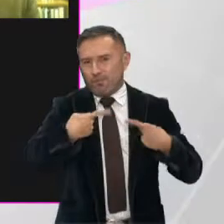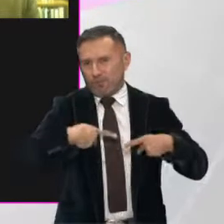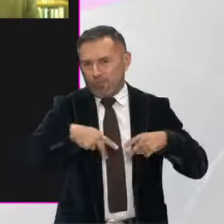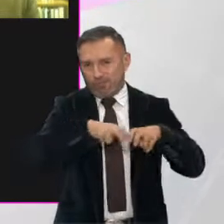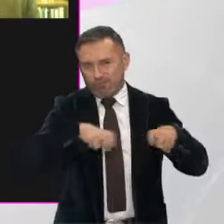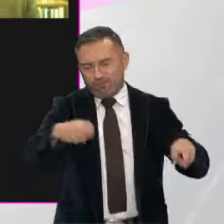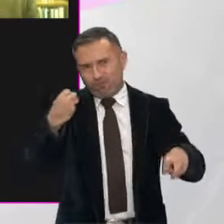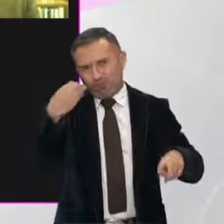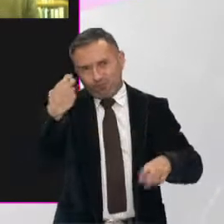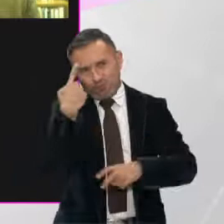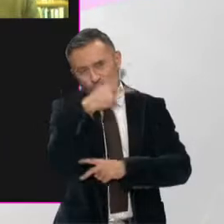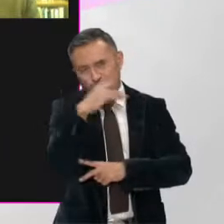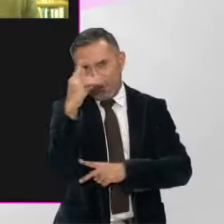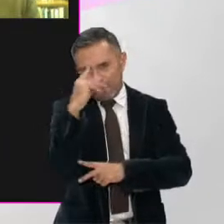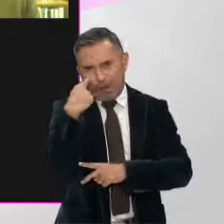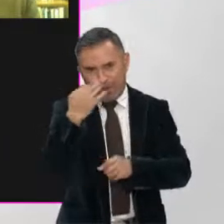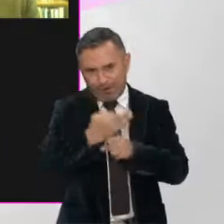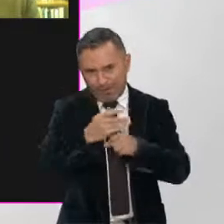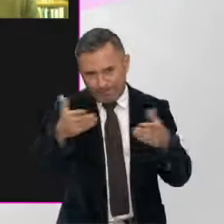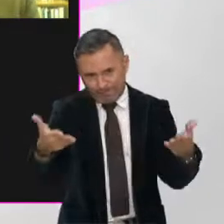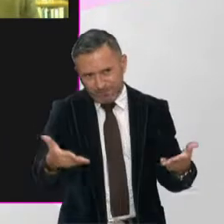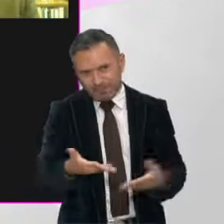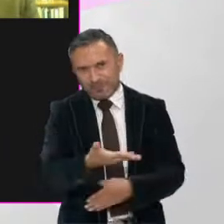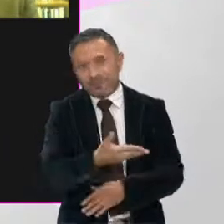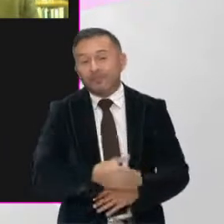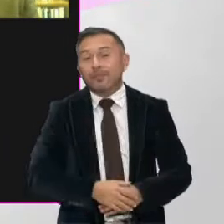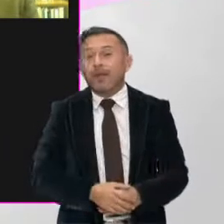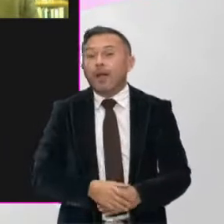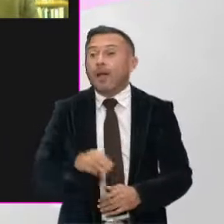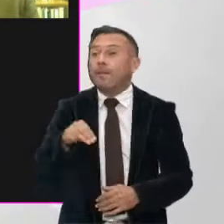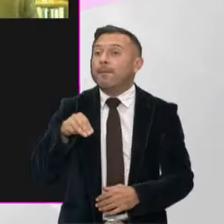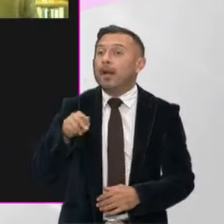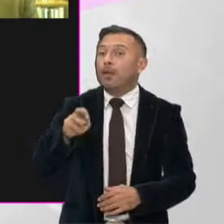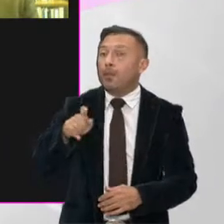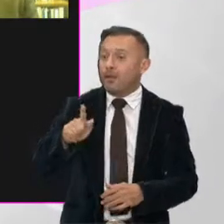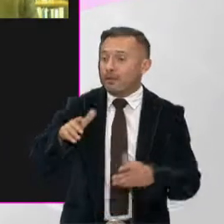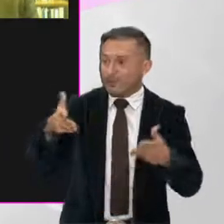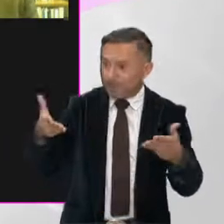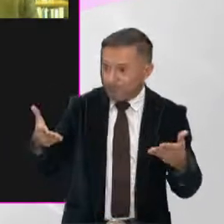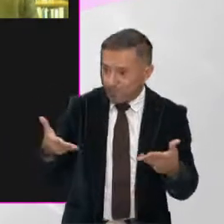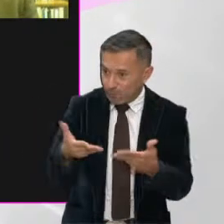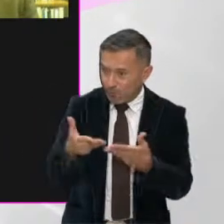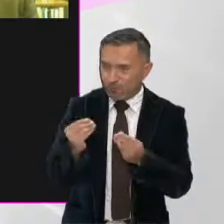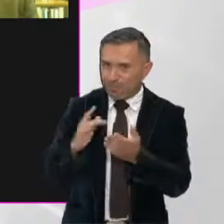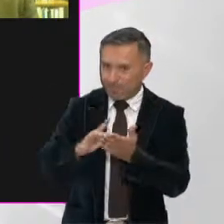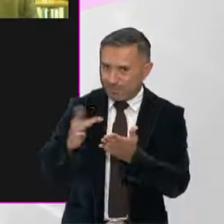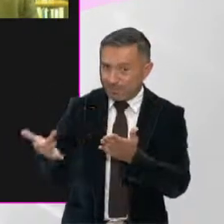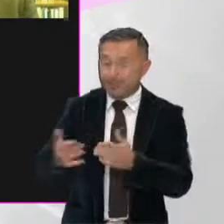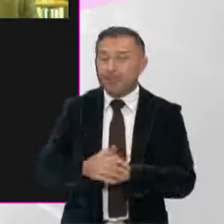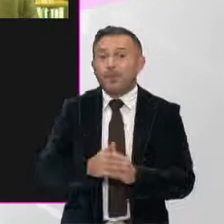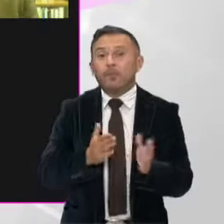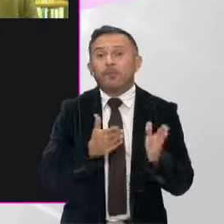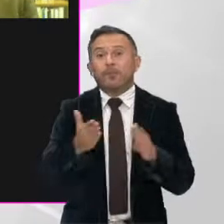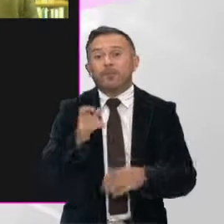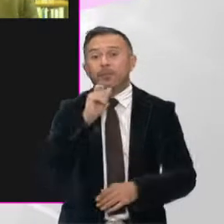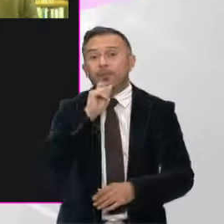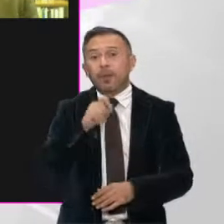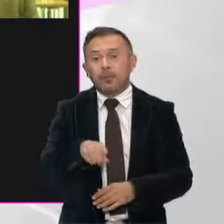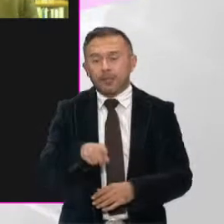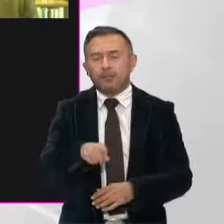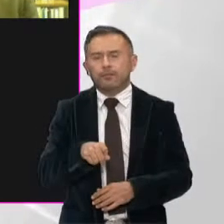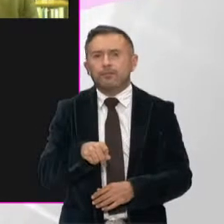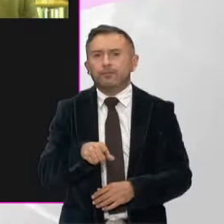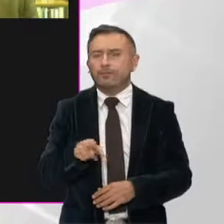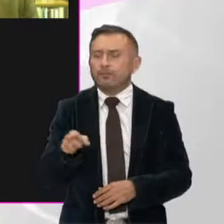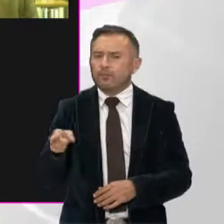this session, in this meeting. Thank you very much, Manuel, for this introduction, and also